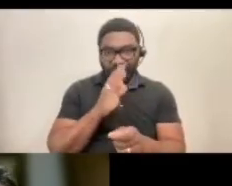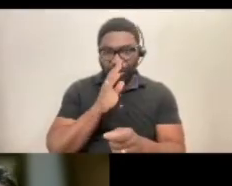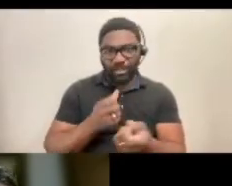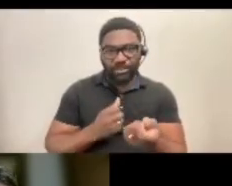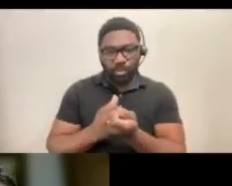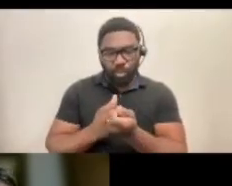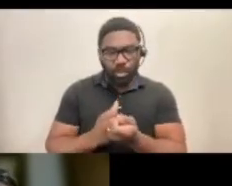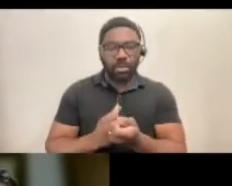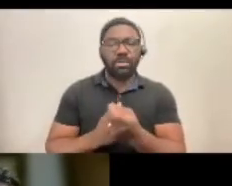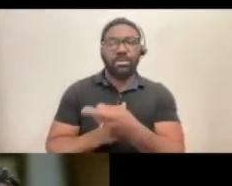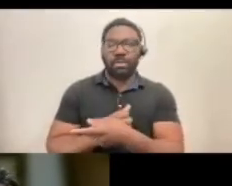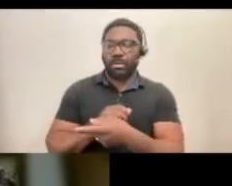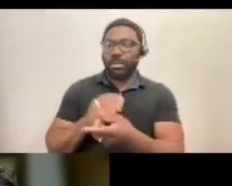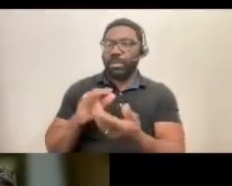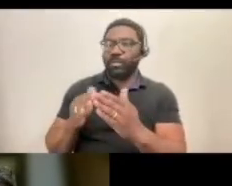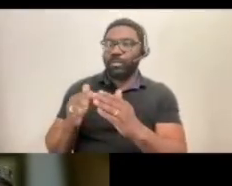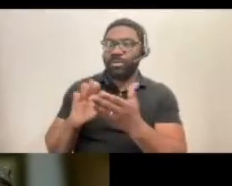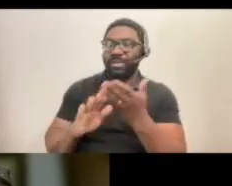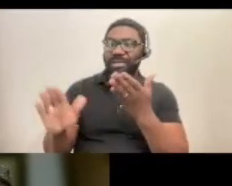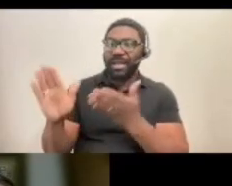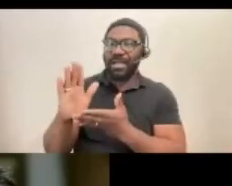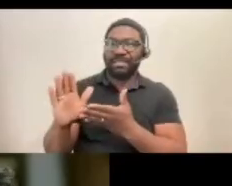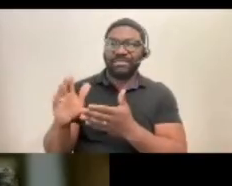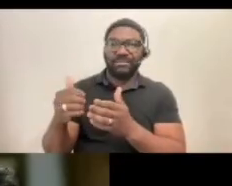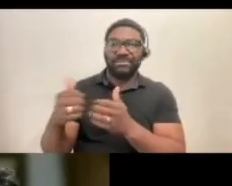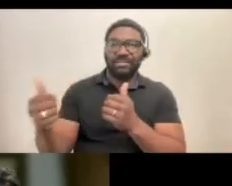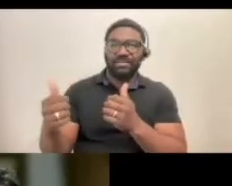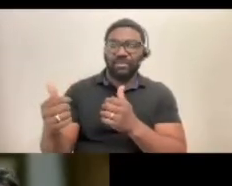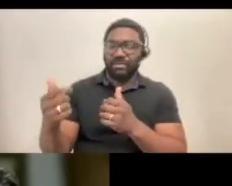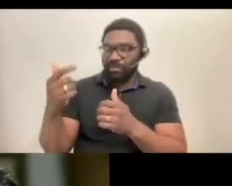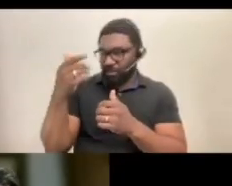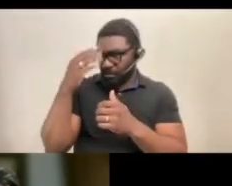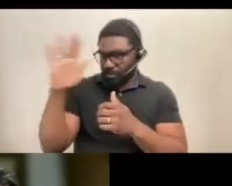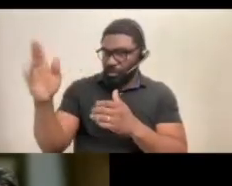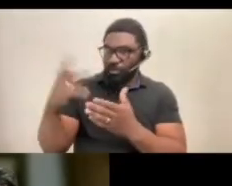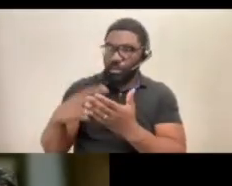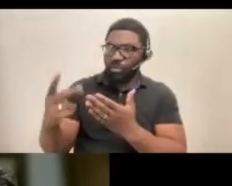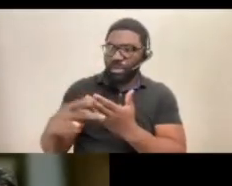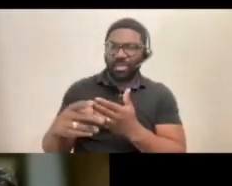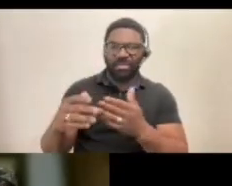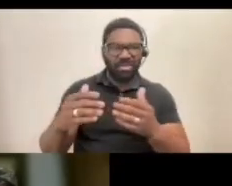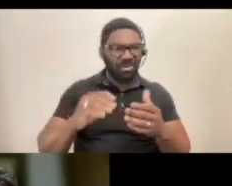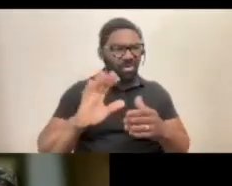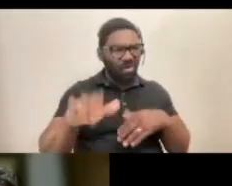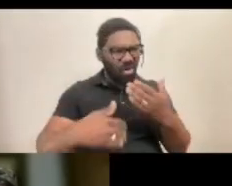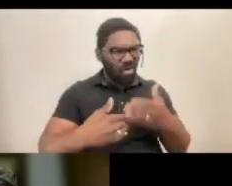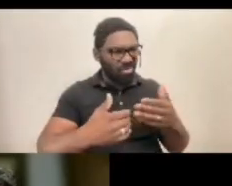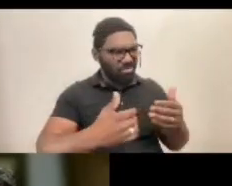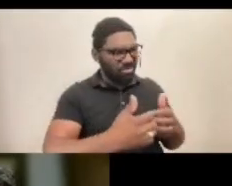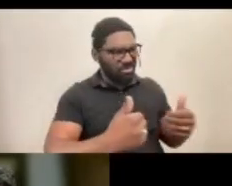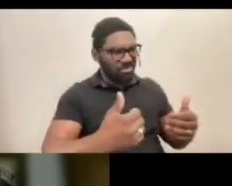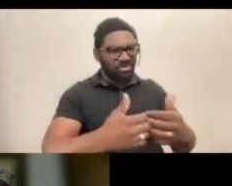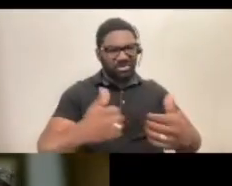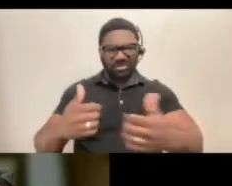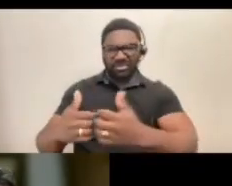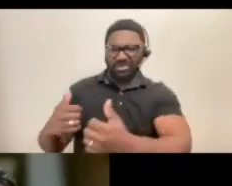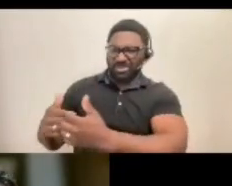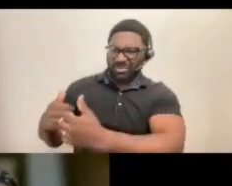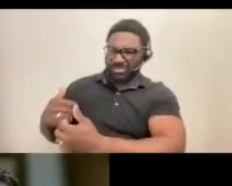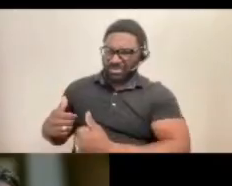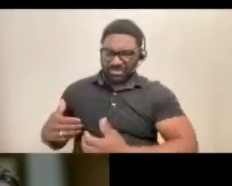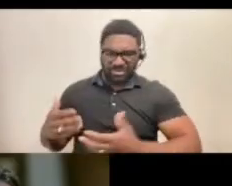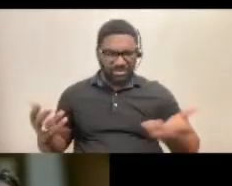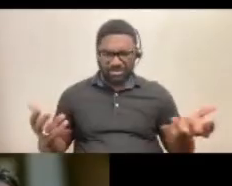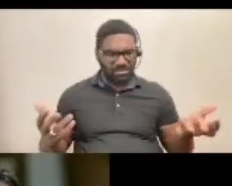professional workforce. The community colleges were developing programs, and all of this was sort of happening like in different